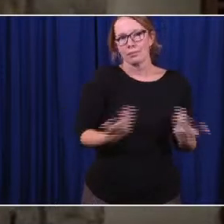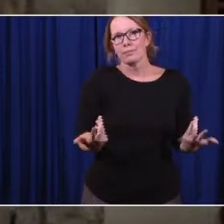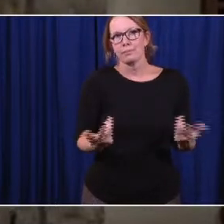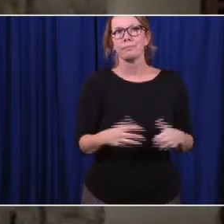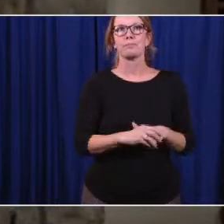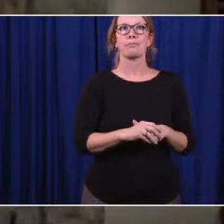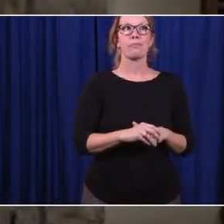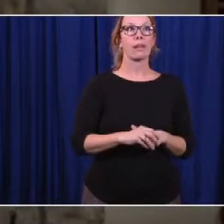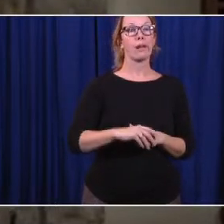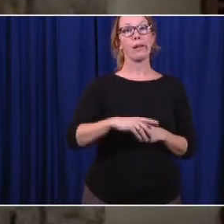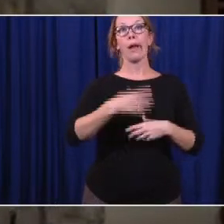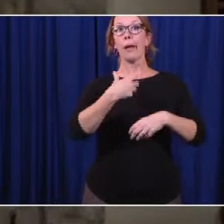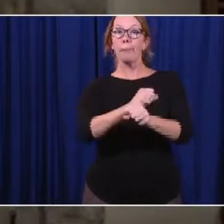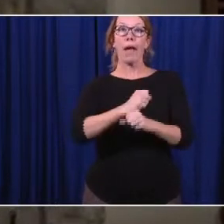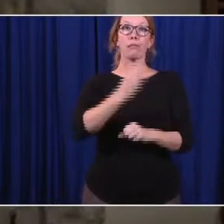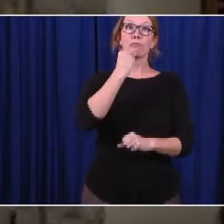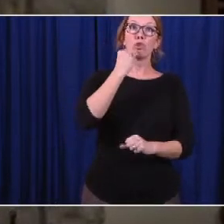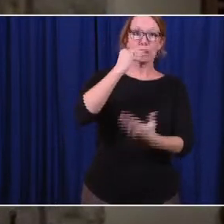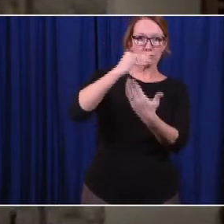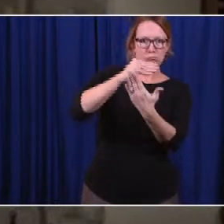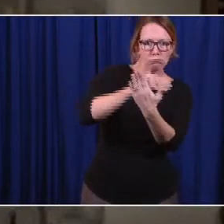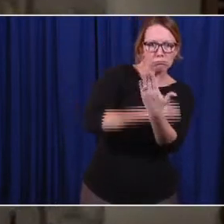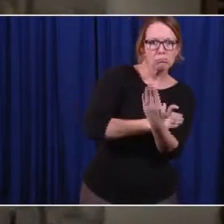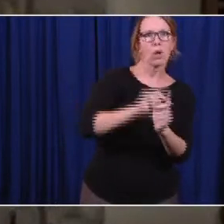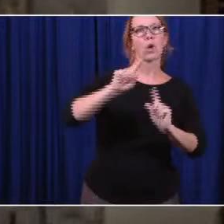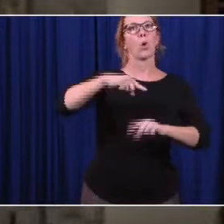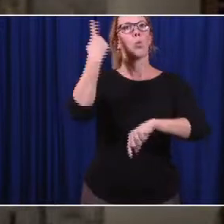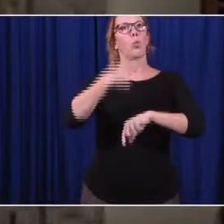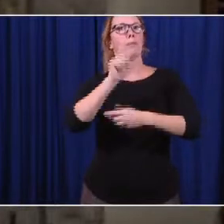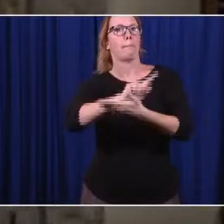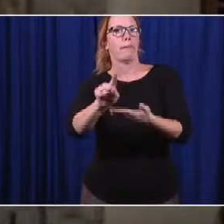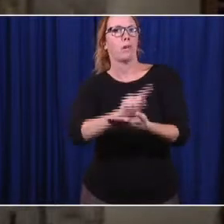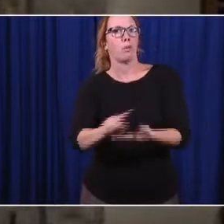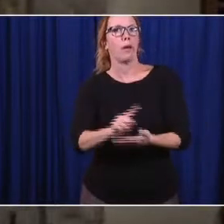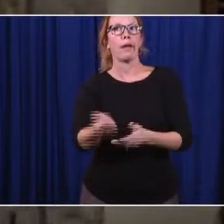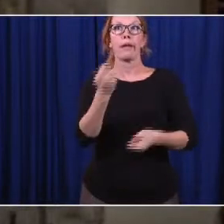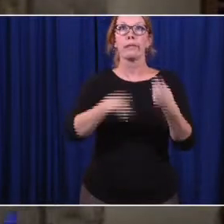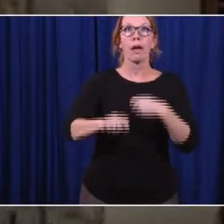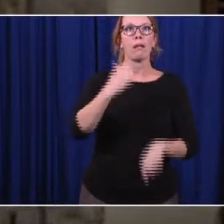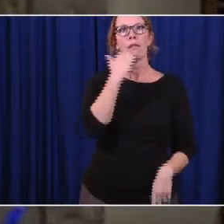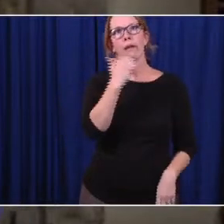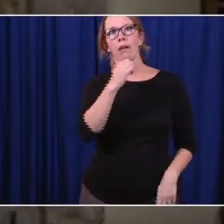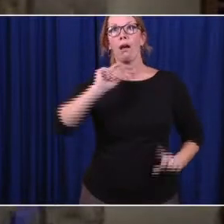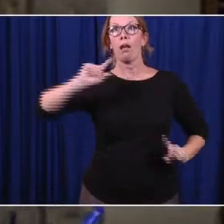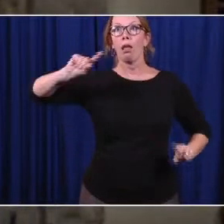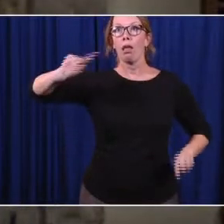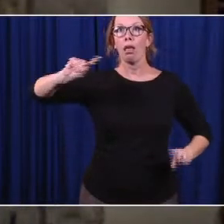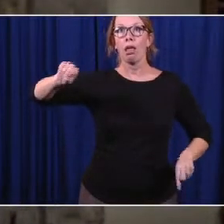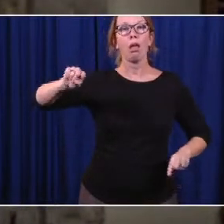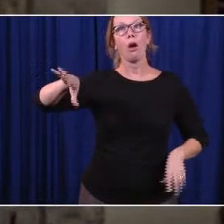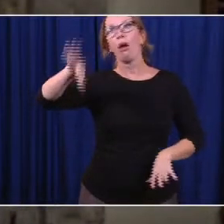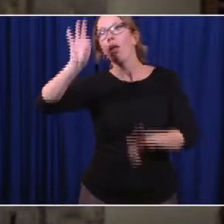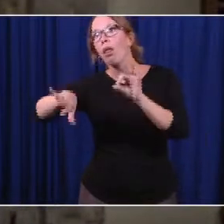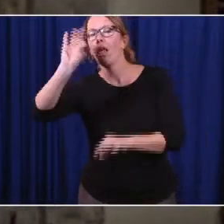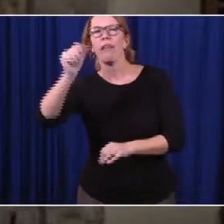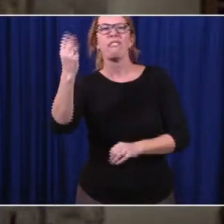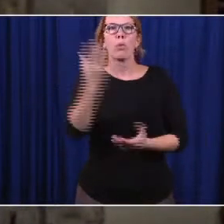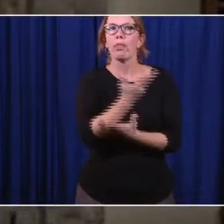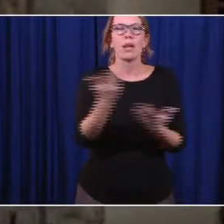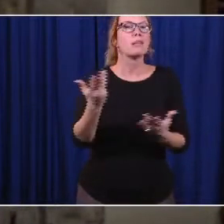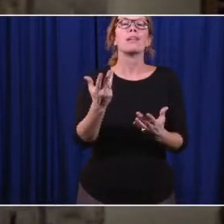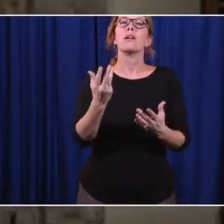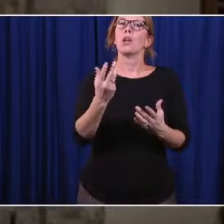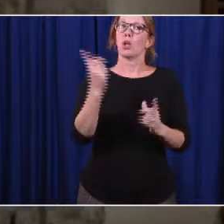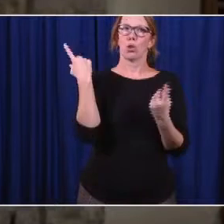Make the grocery list and go once a week, instead of 2 or 3 times that you might run out and pick up something, just reduce